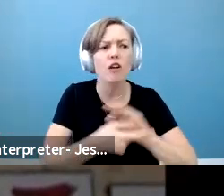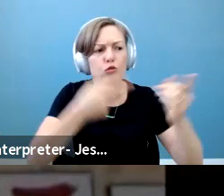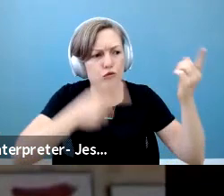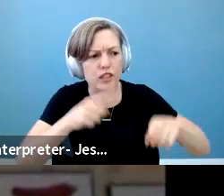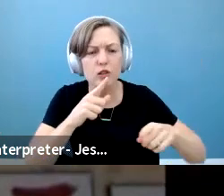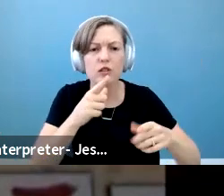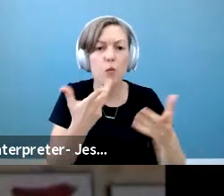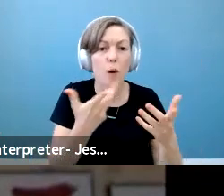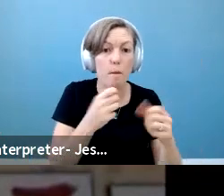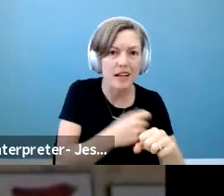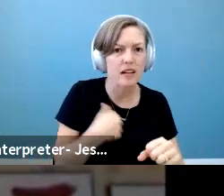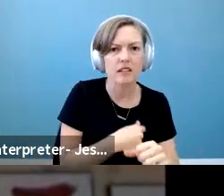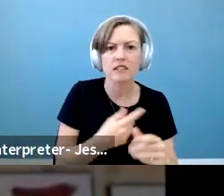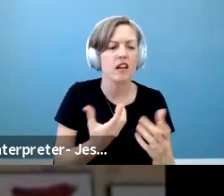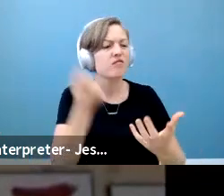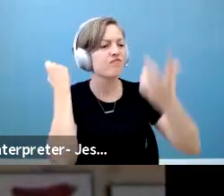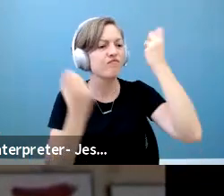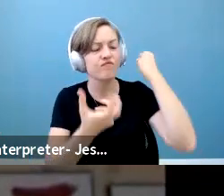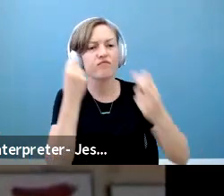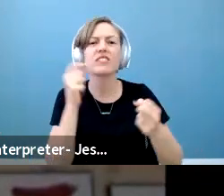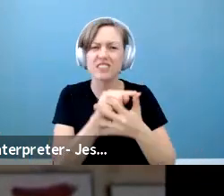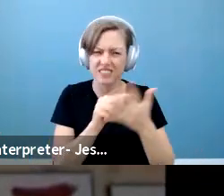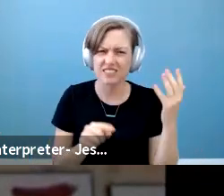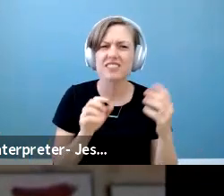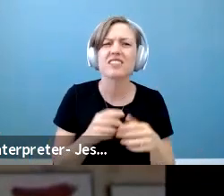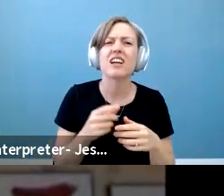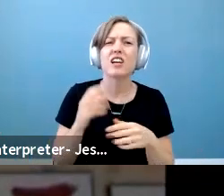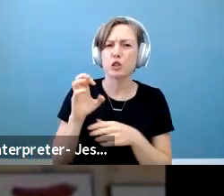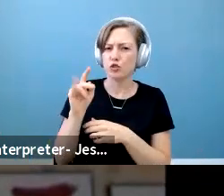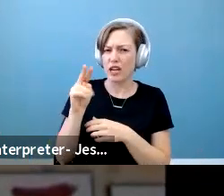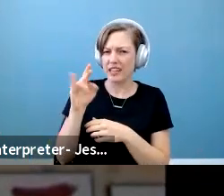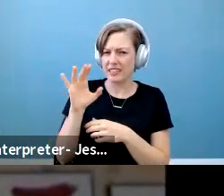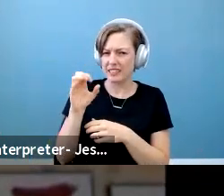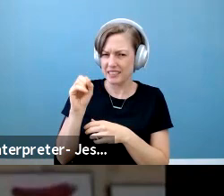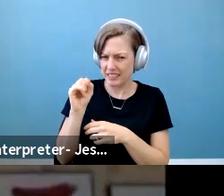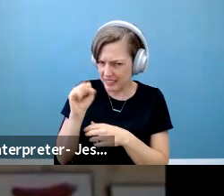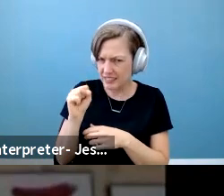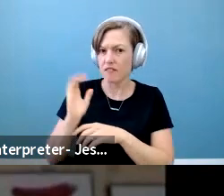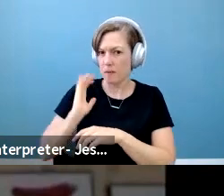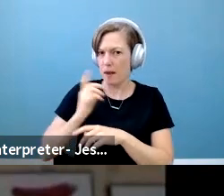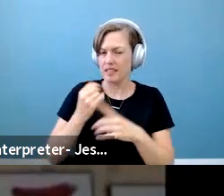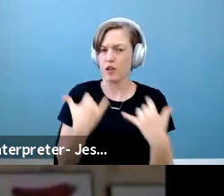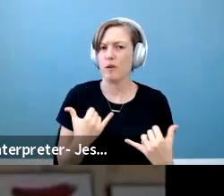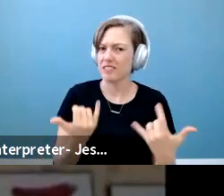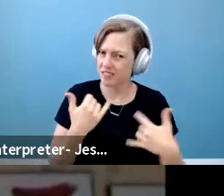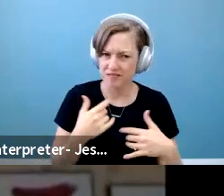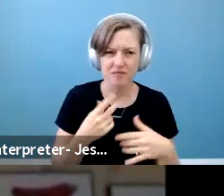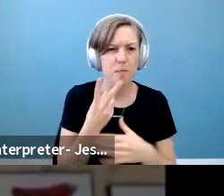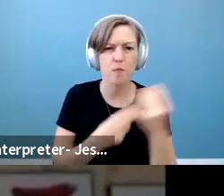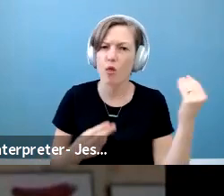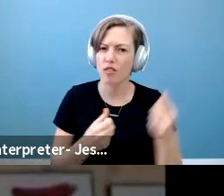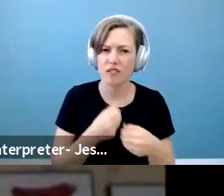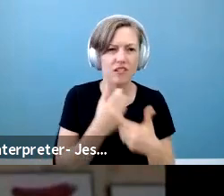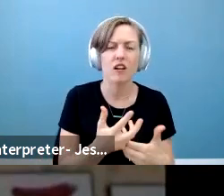us are just a few of the issues eugenicists of the past and present have in common. Repeating history is